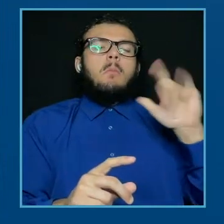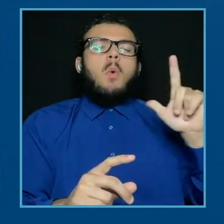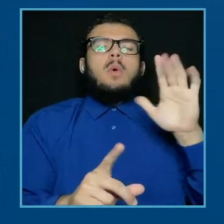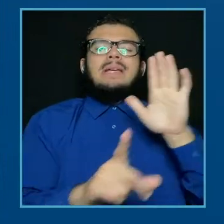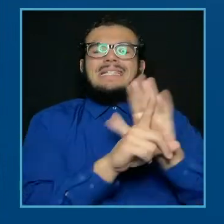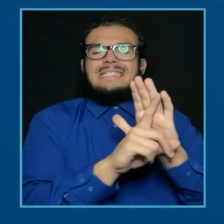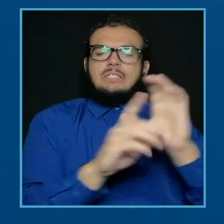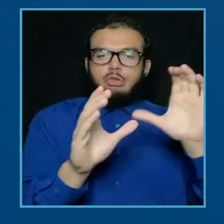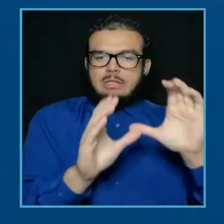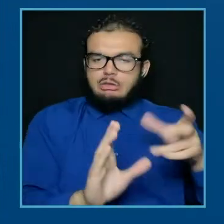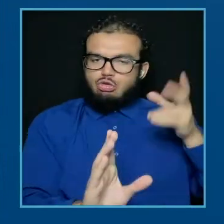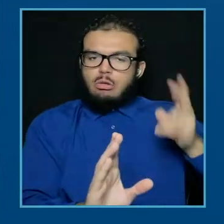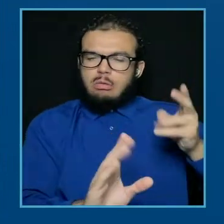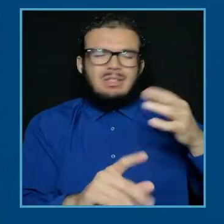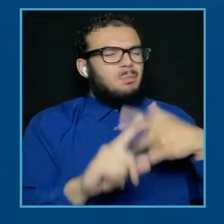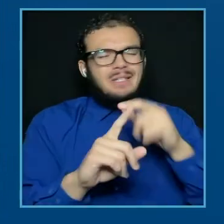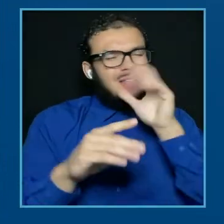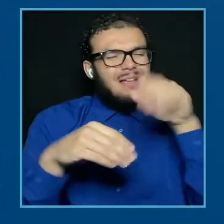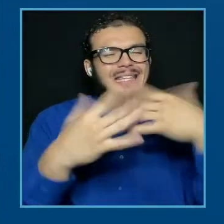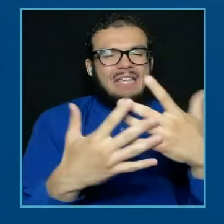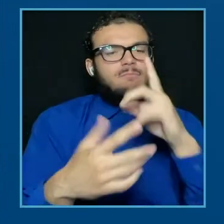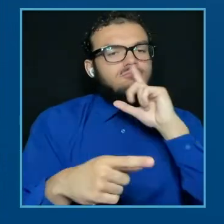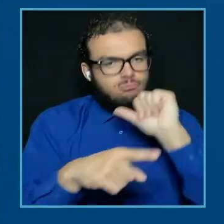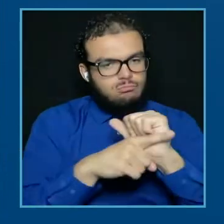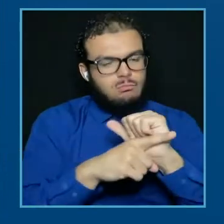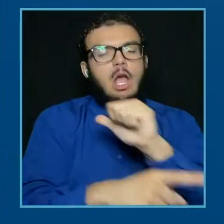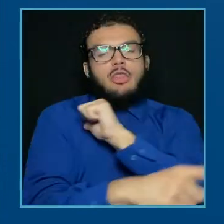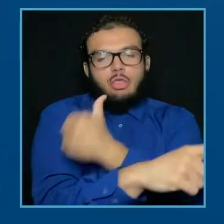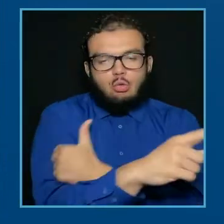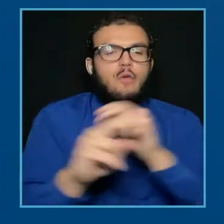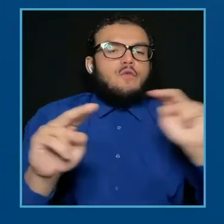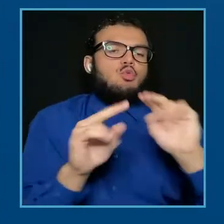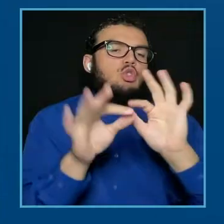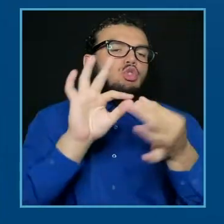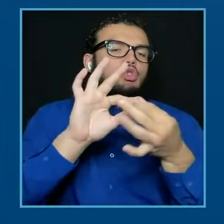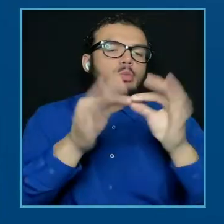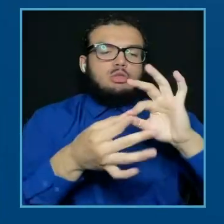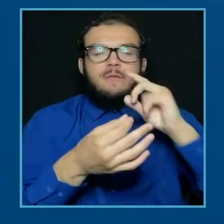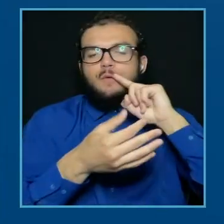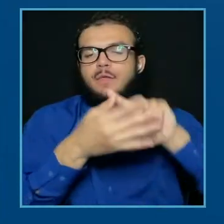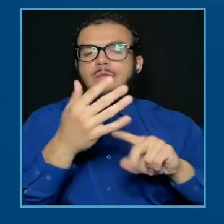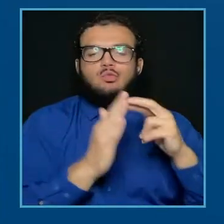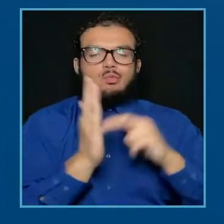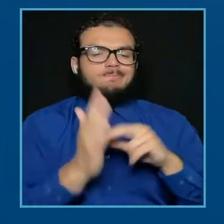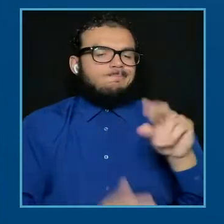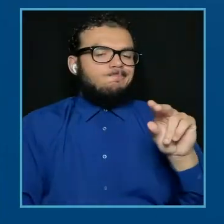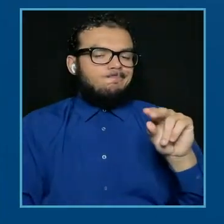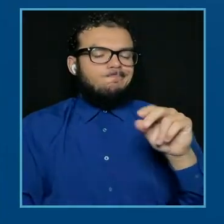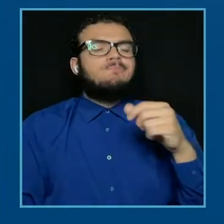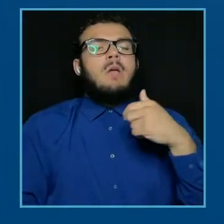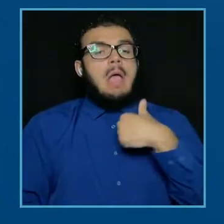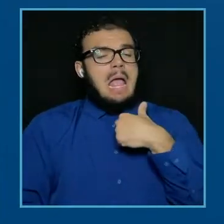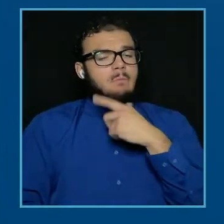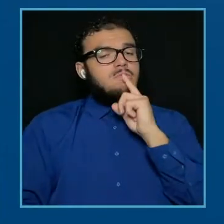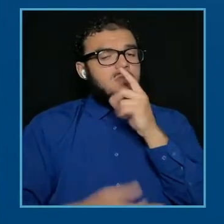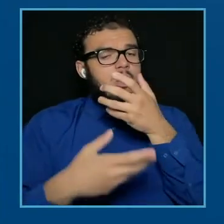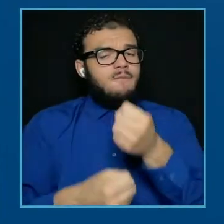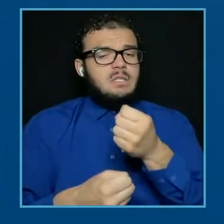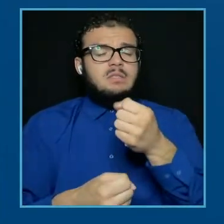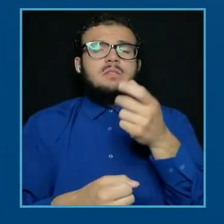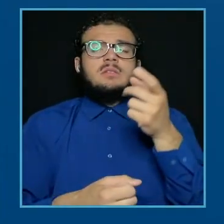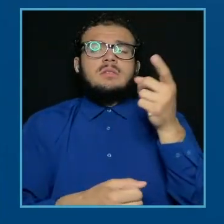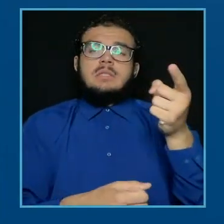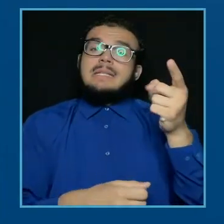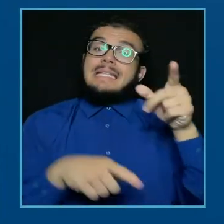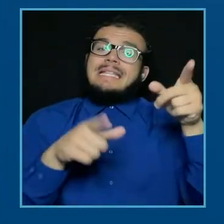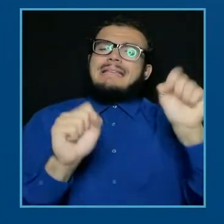he is not giving an authoritative, neutral interpretation of these rules. And look, I'm quite confident that he can come